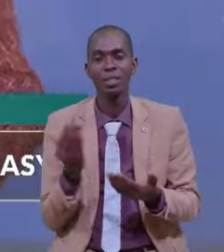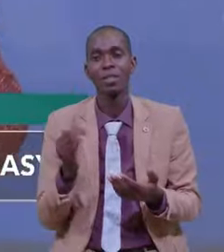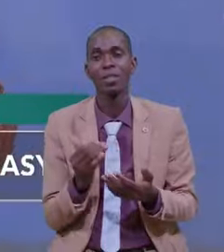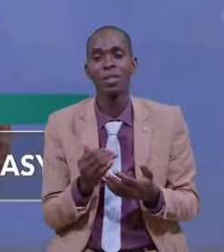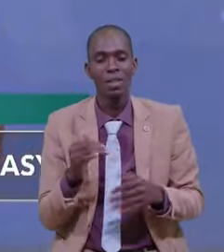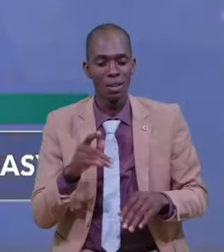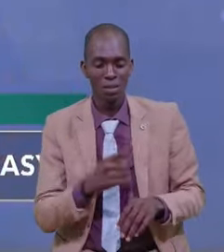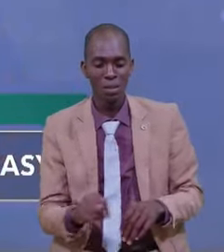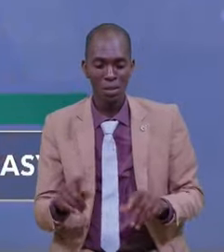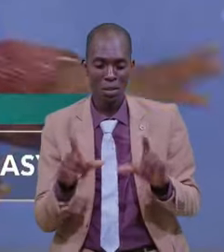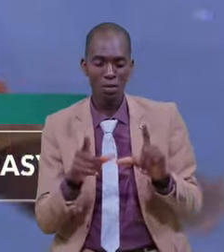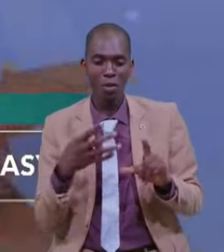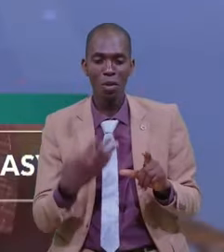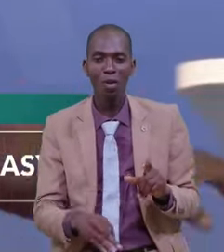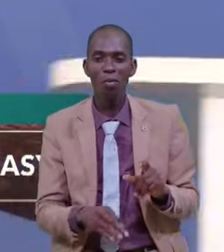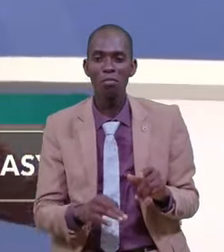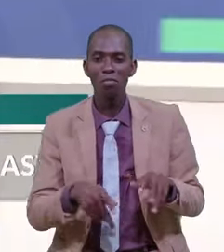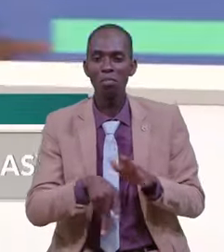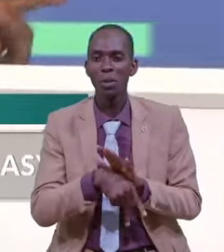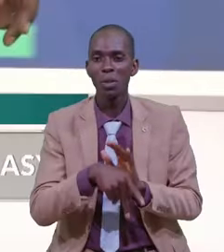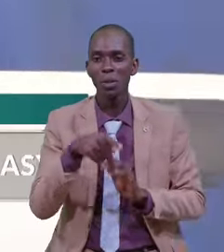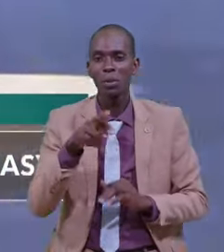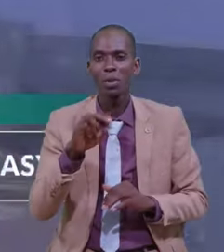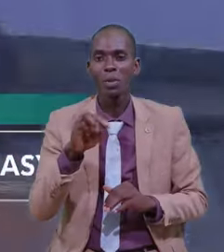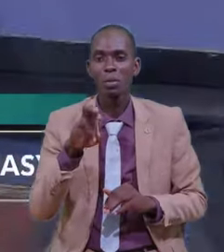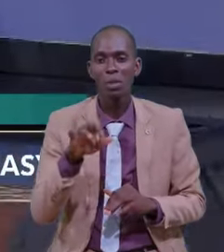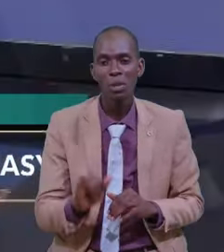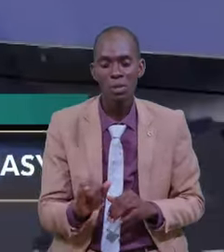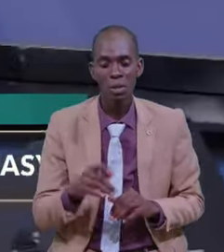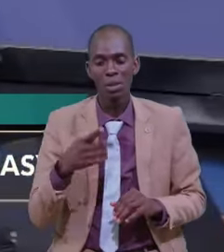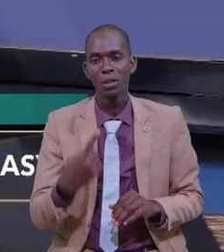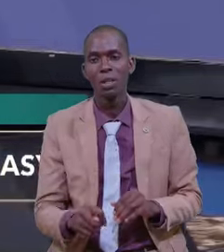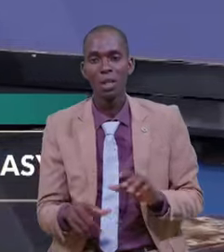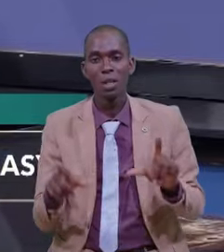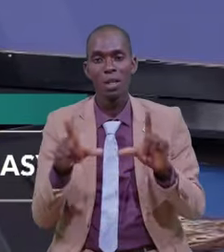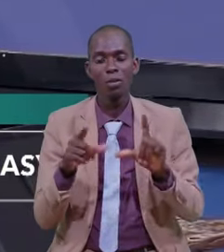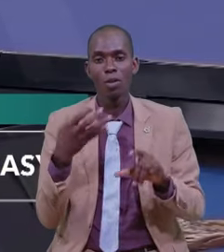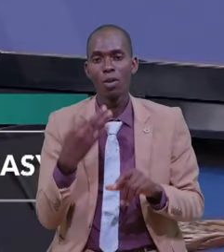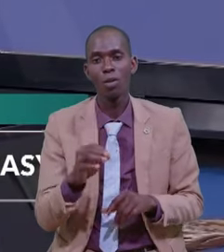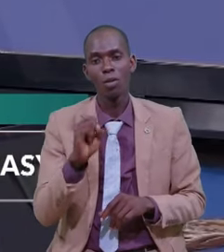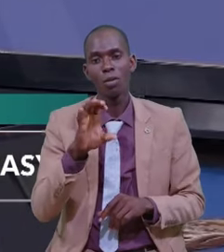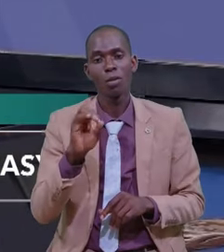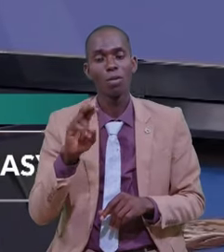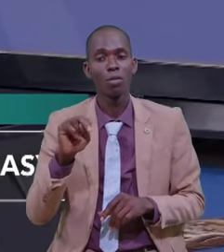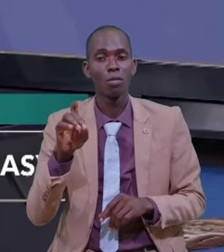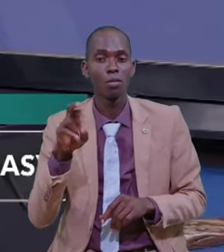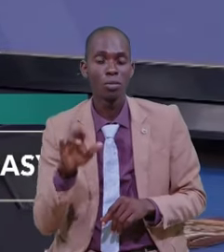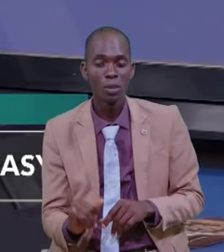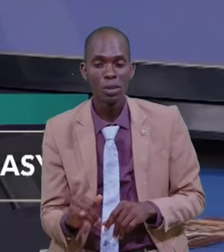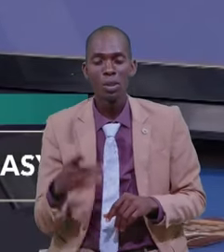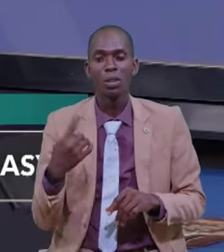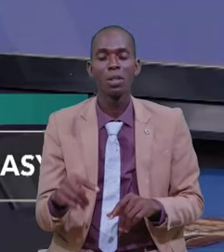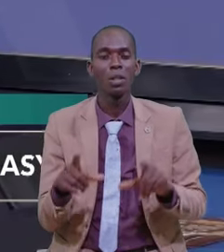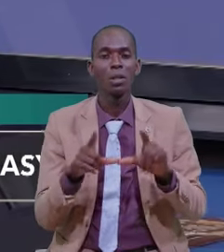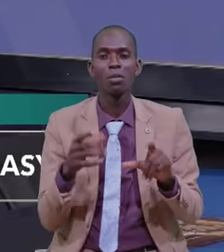of primary, the level of secondary, the level of tertiary, the level